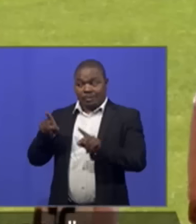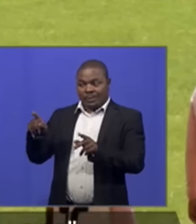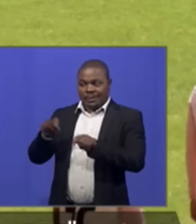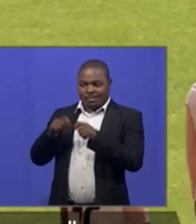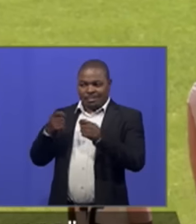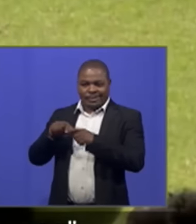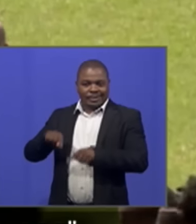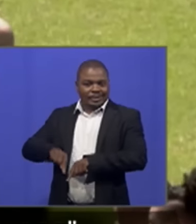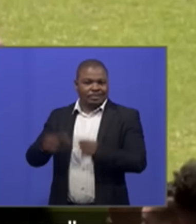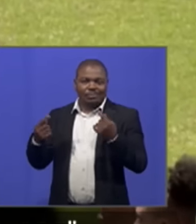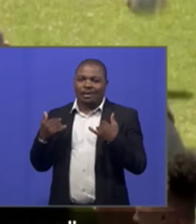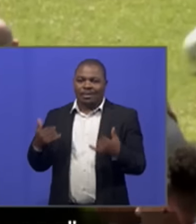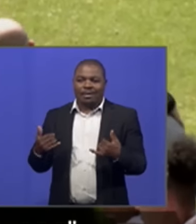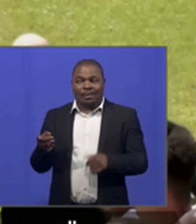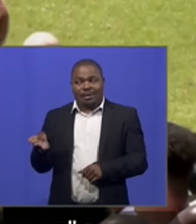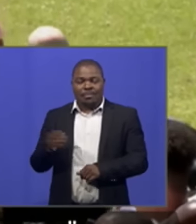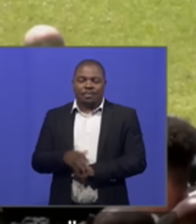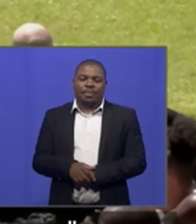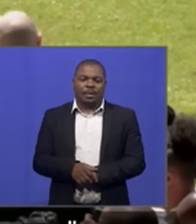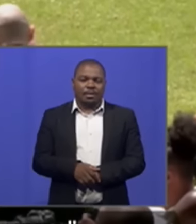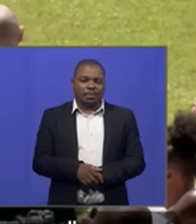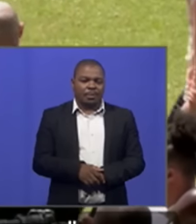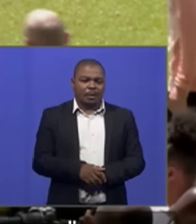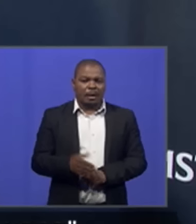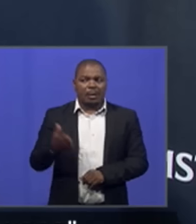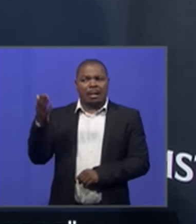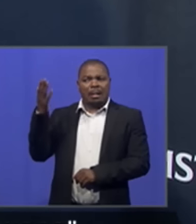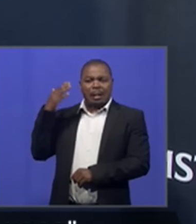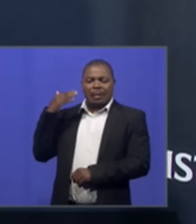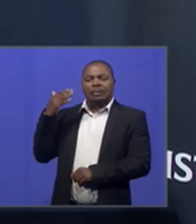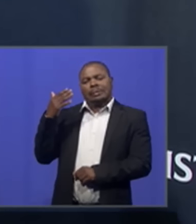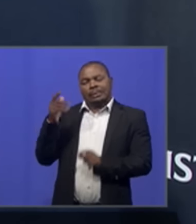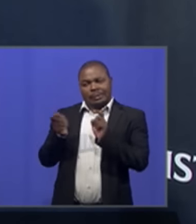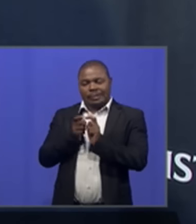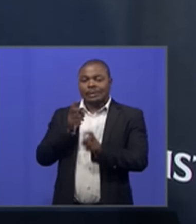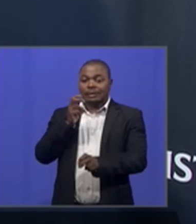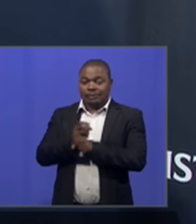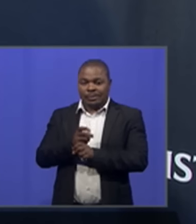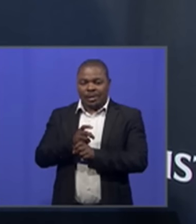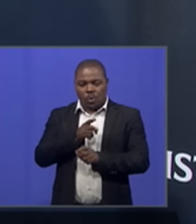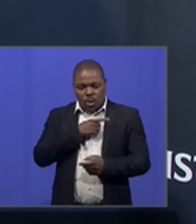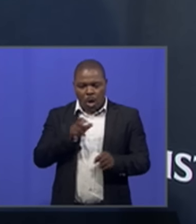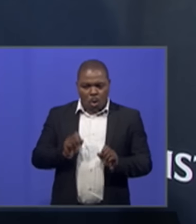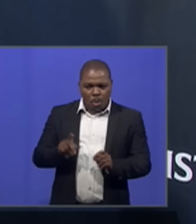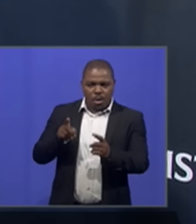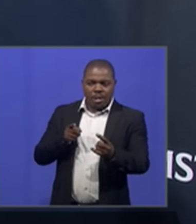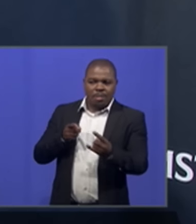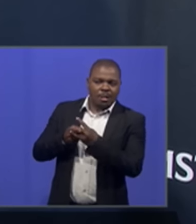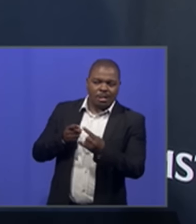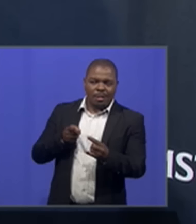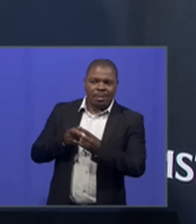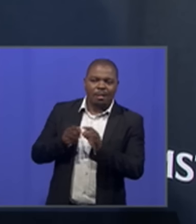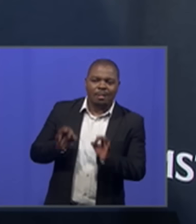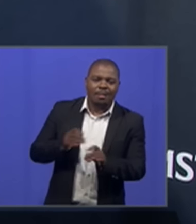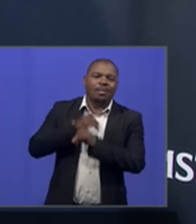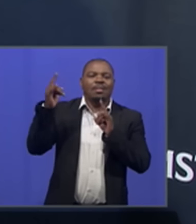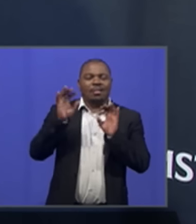Chiefs mo papading eo e tlago. Obviously the previous game was a difficult one. It's just we took our chances and we managed to get the